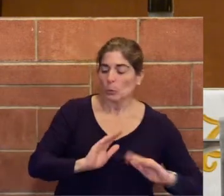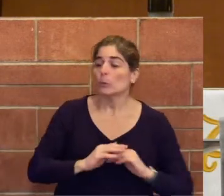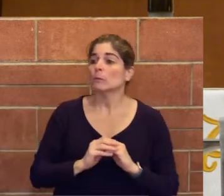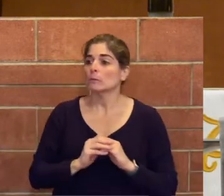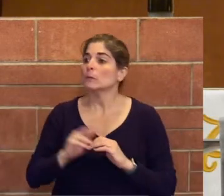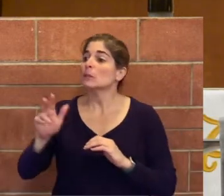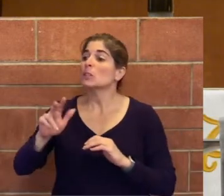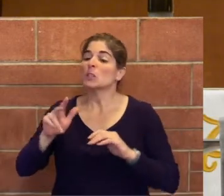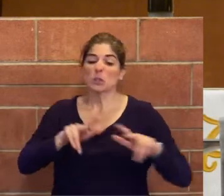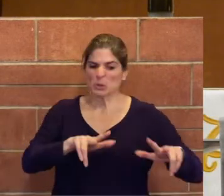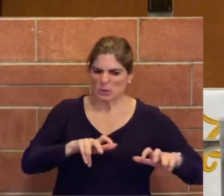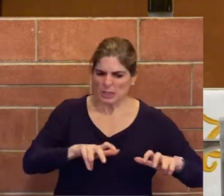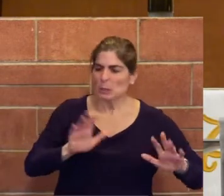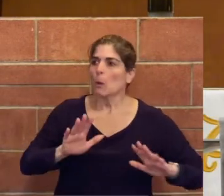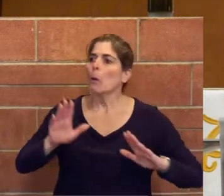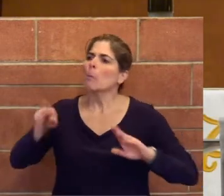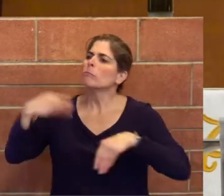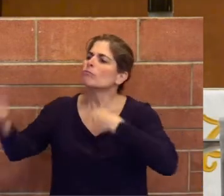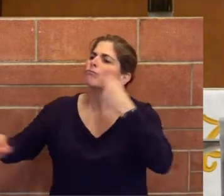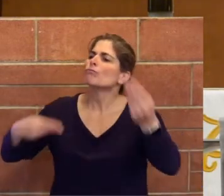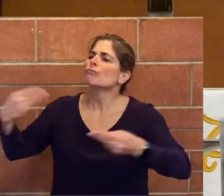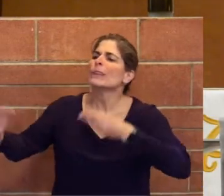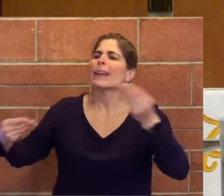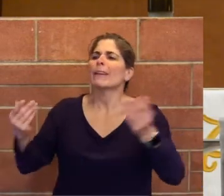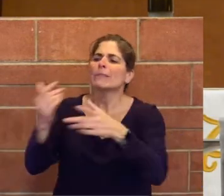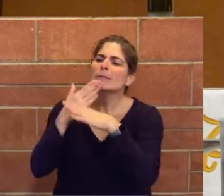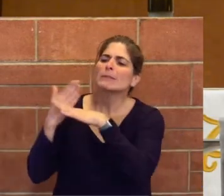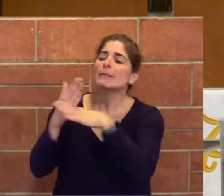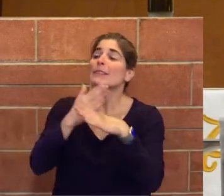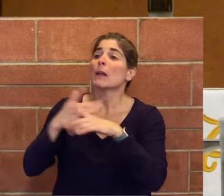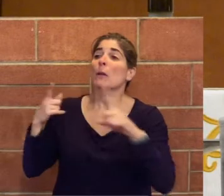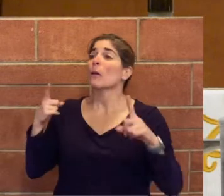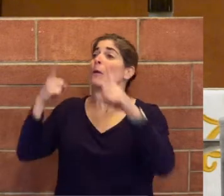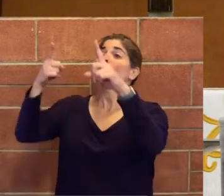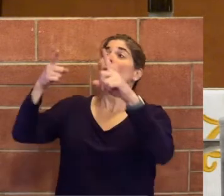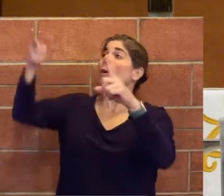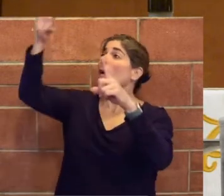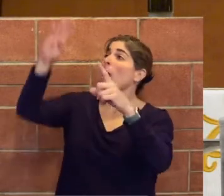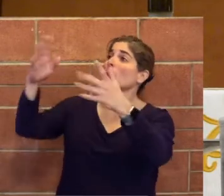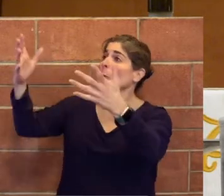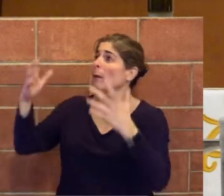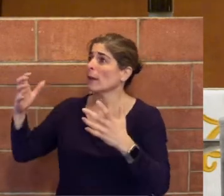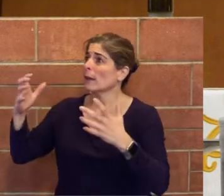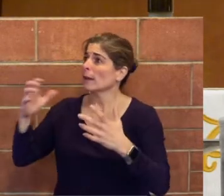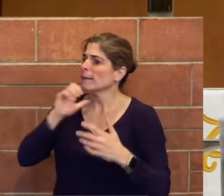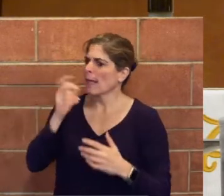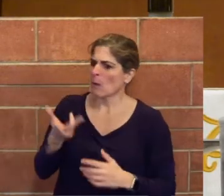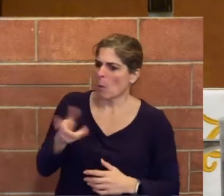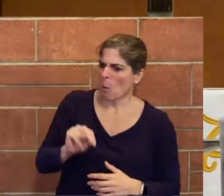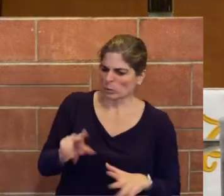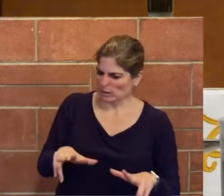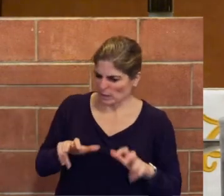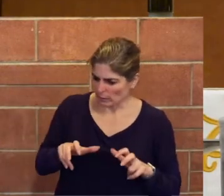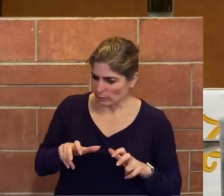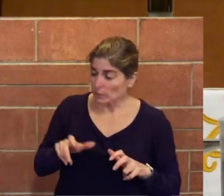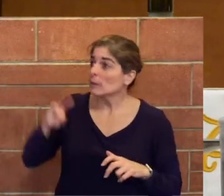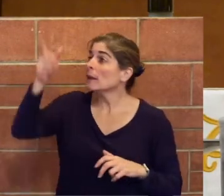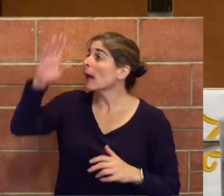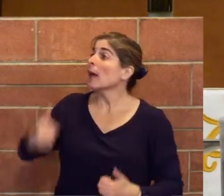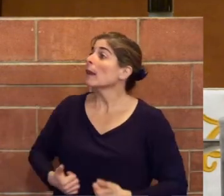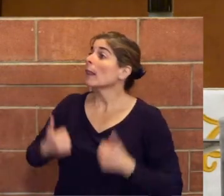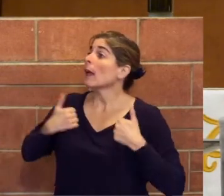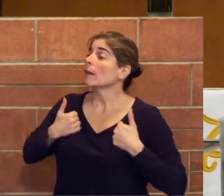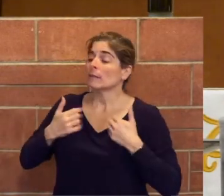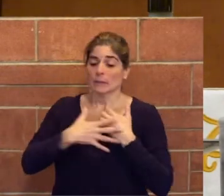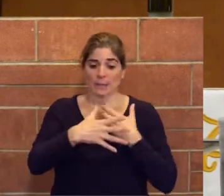equality, not by greed but generosity of spirit, seeking not their own will but yours alone. God